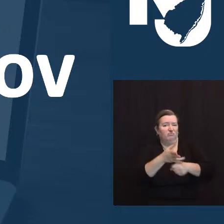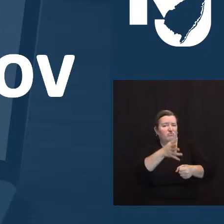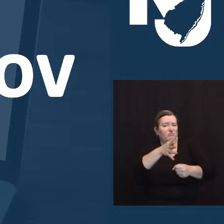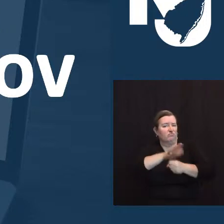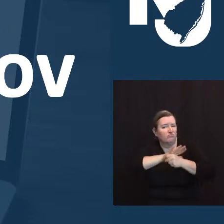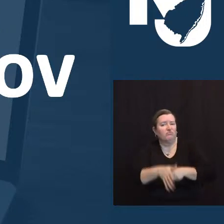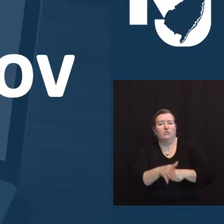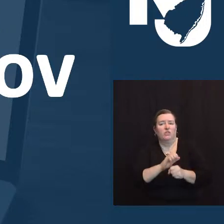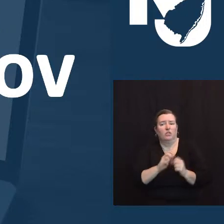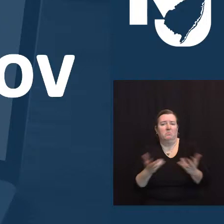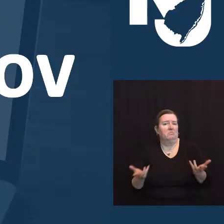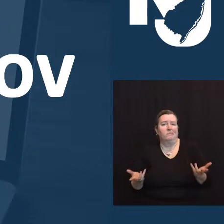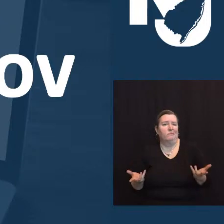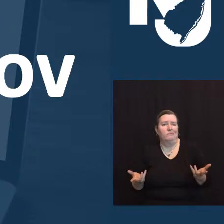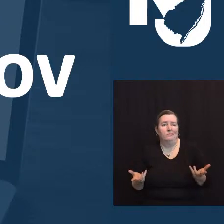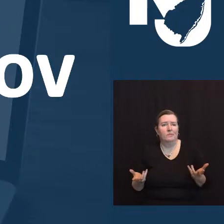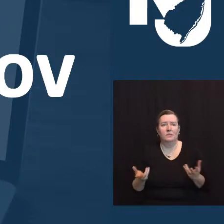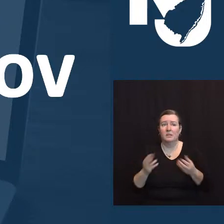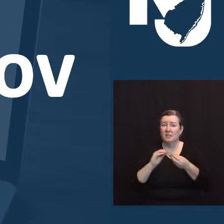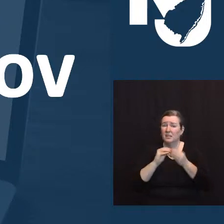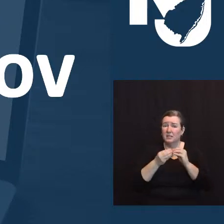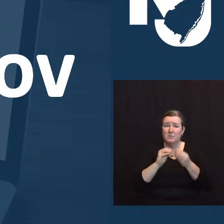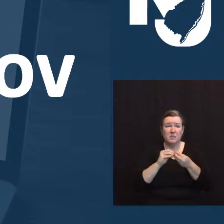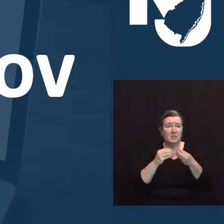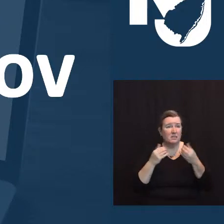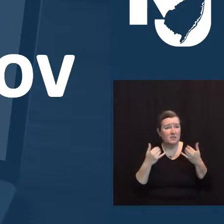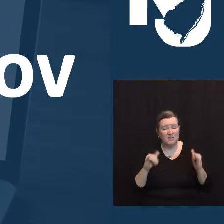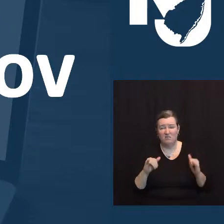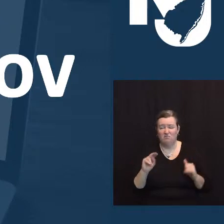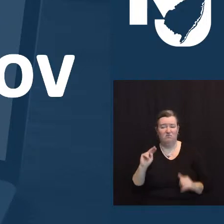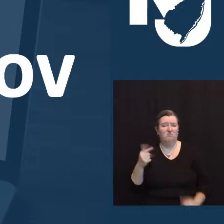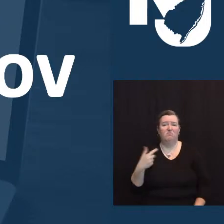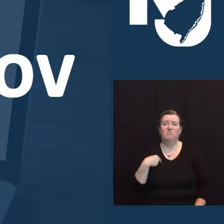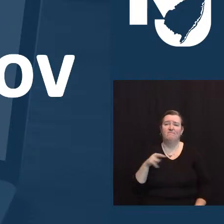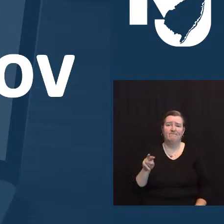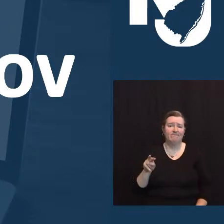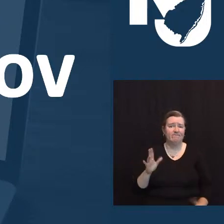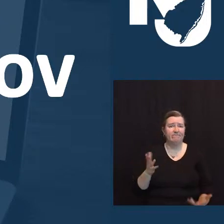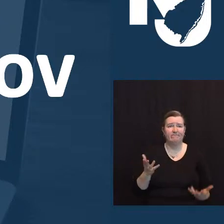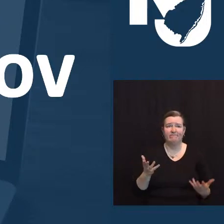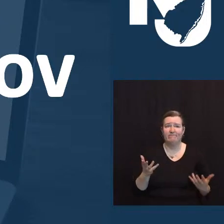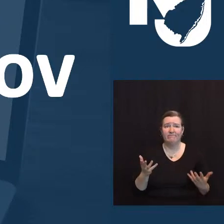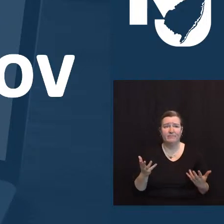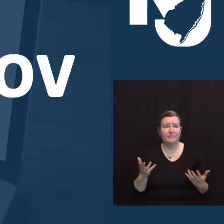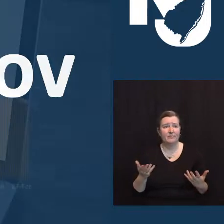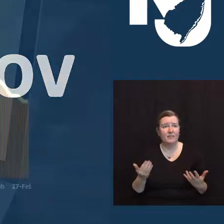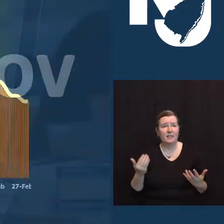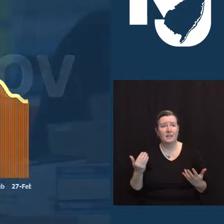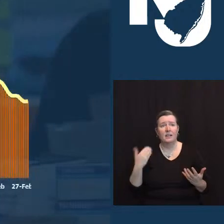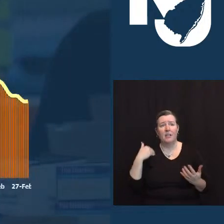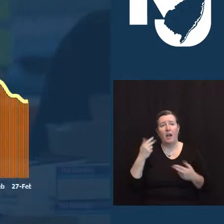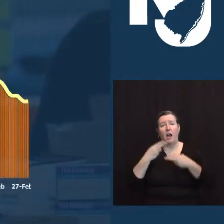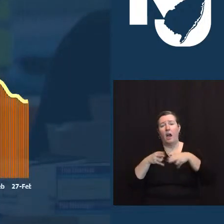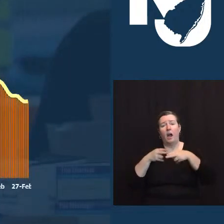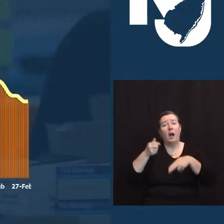still show 8,270 on one day in mid-April. And even today,